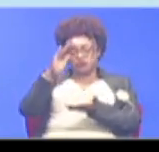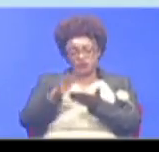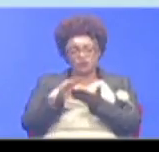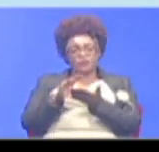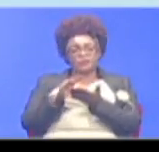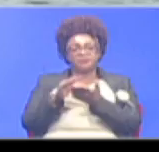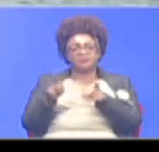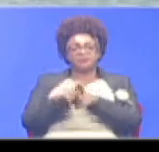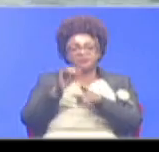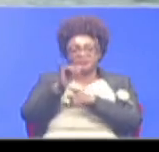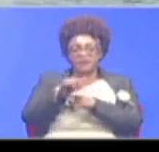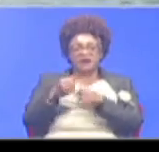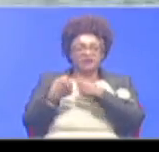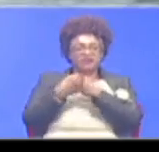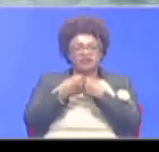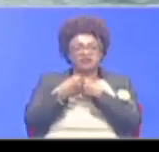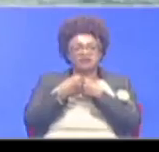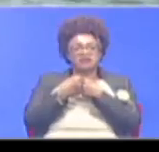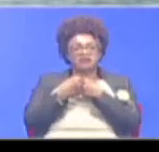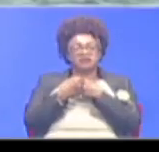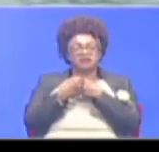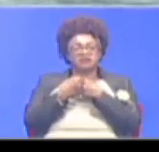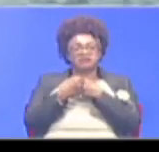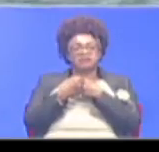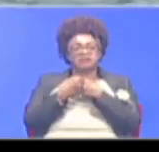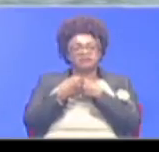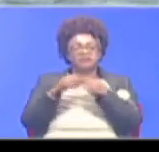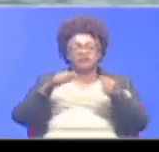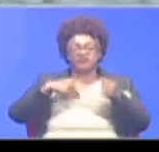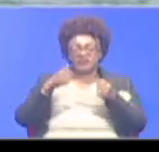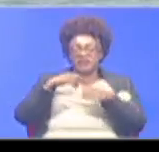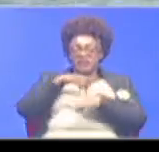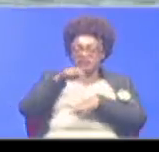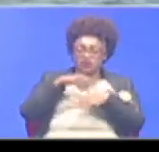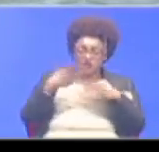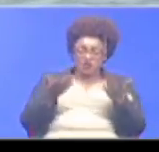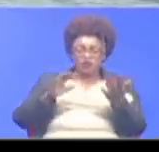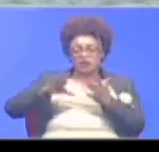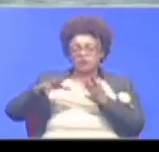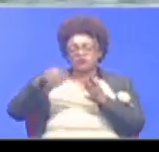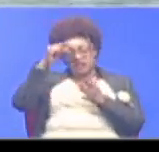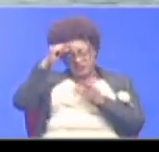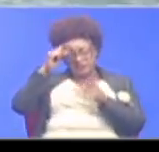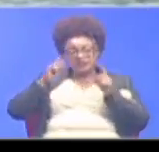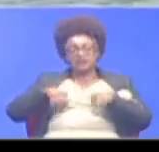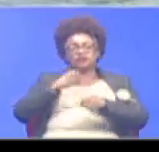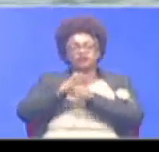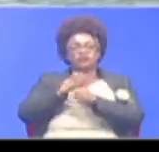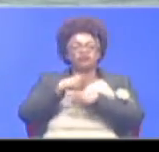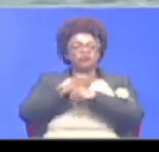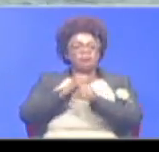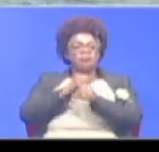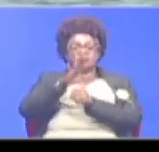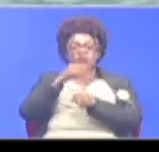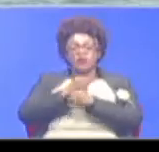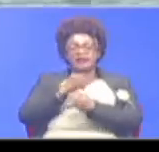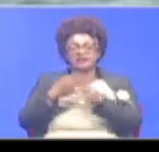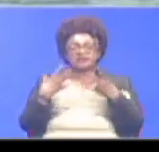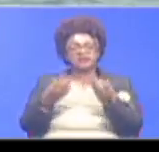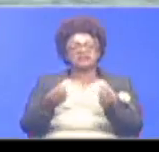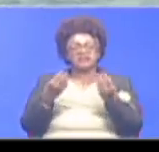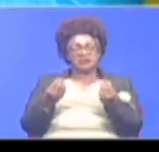also is a challenge. What do you feel the government, either the national or the county government, needs to do to make your work easier or, you know,